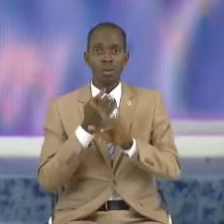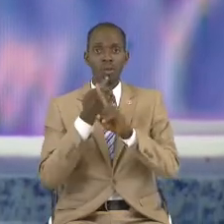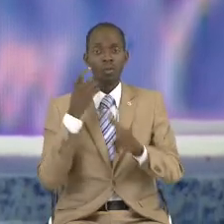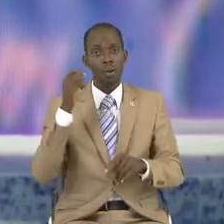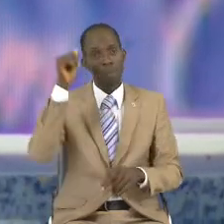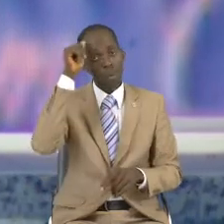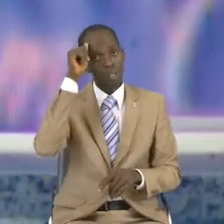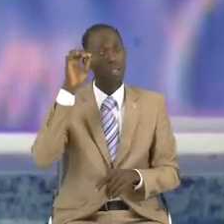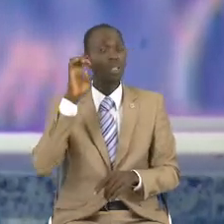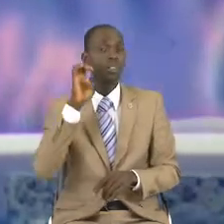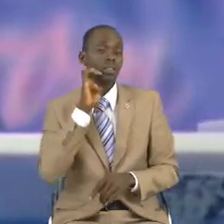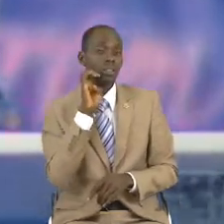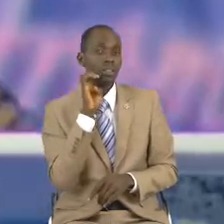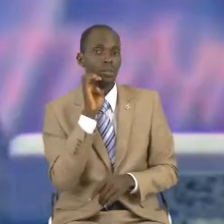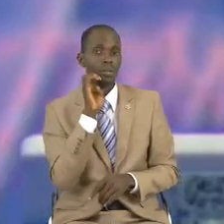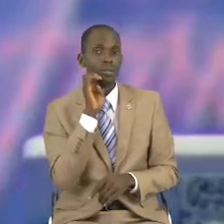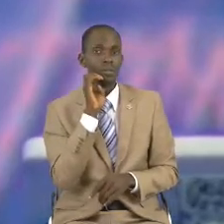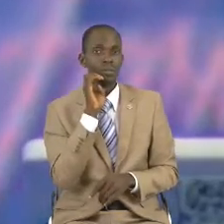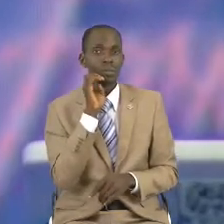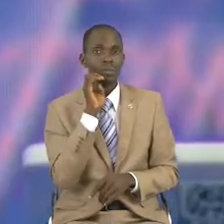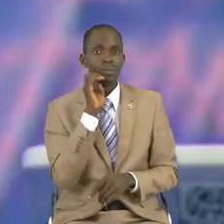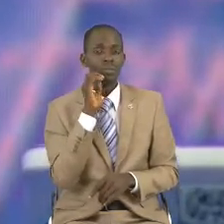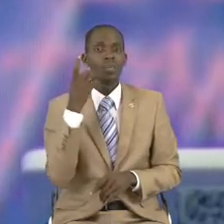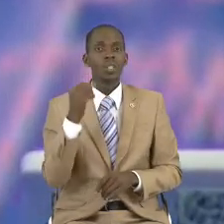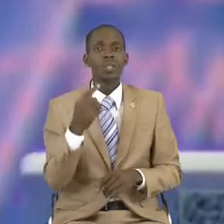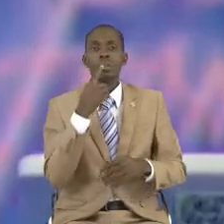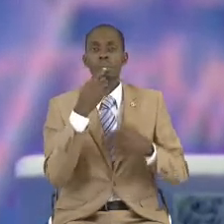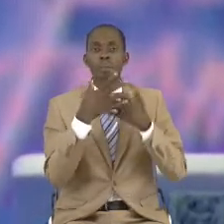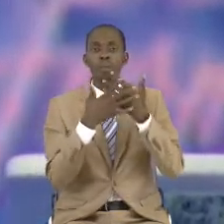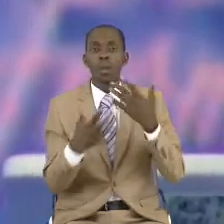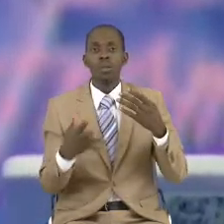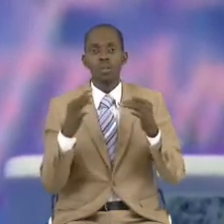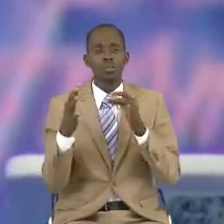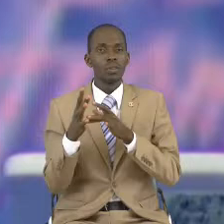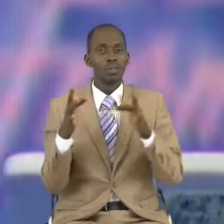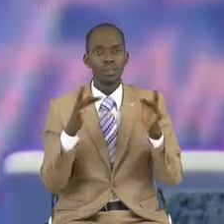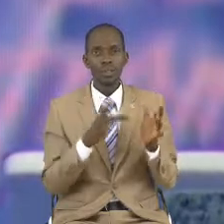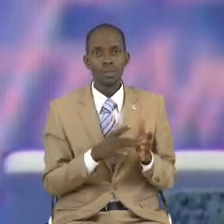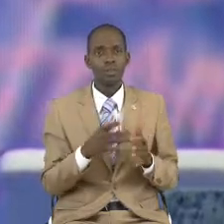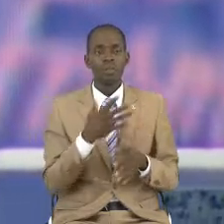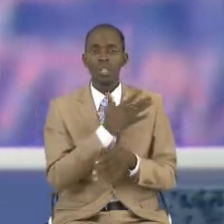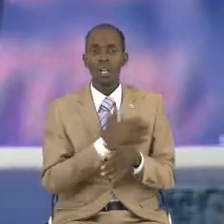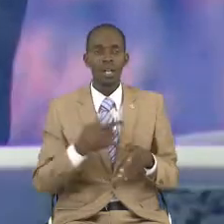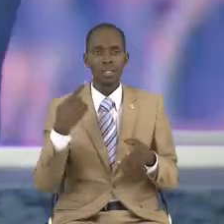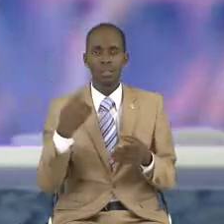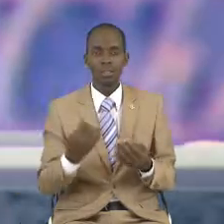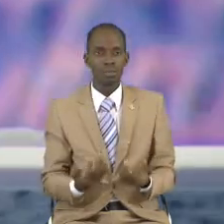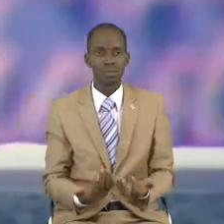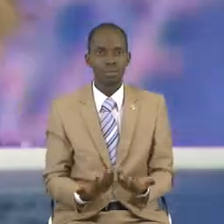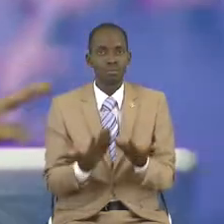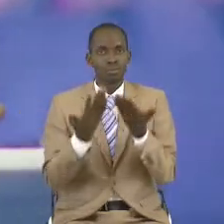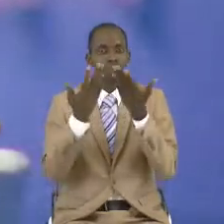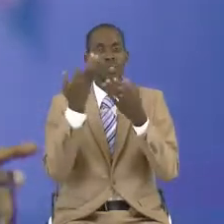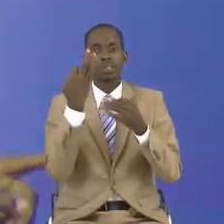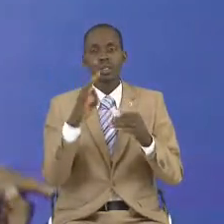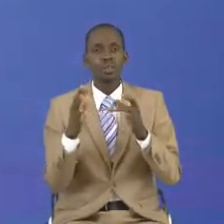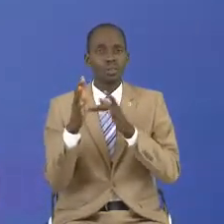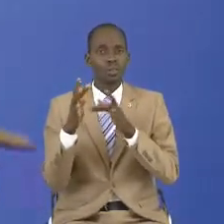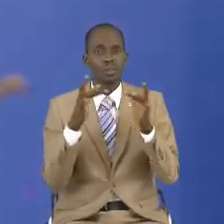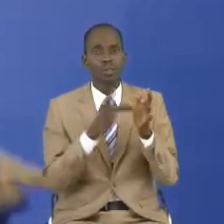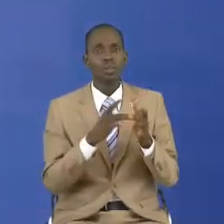evil the blood of jesus and the sacrifice of jesus will